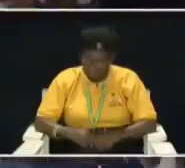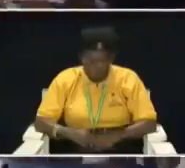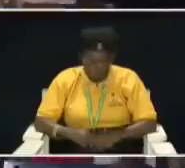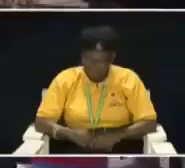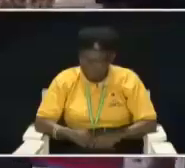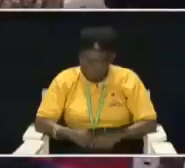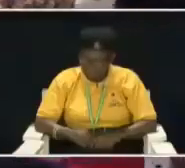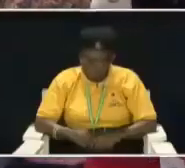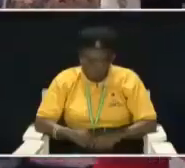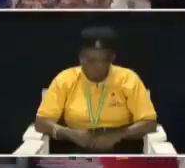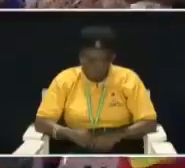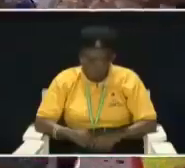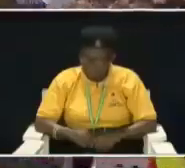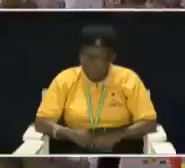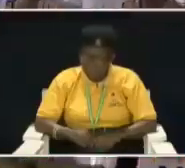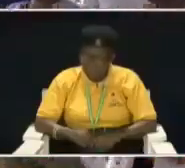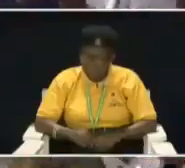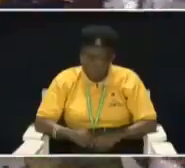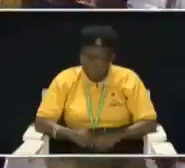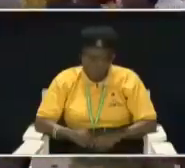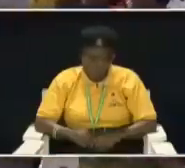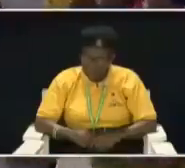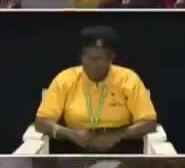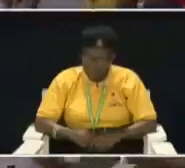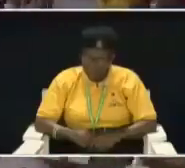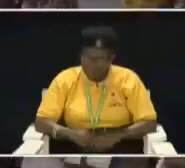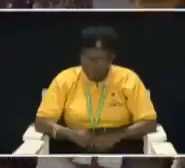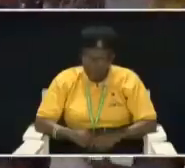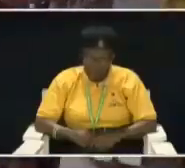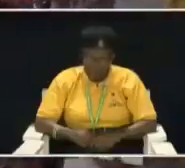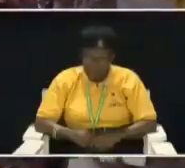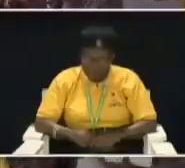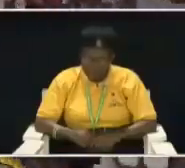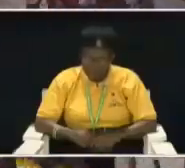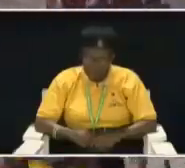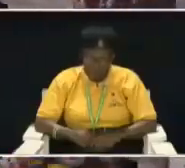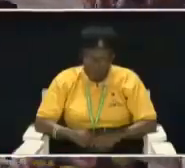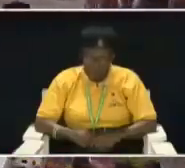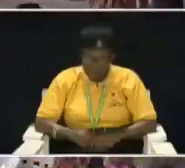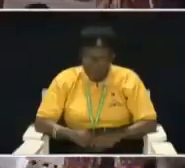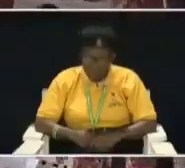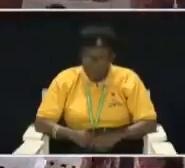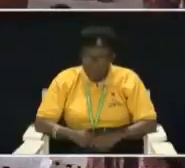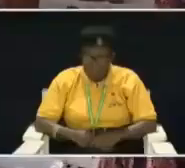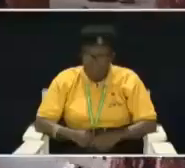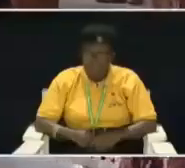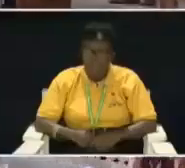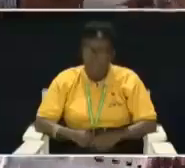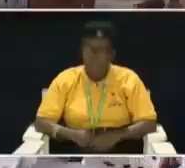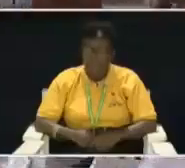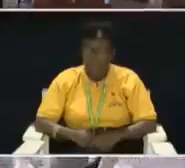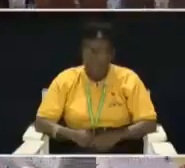Hallelujah. Thank you, Lord. Thank you, Lord. Thank you, Lord.